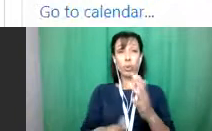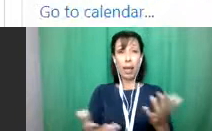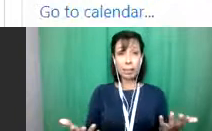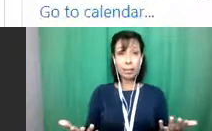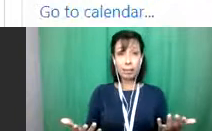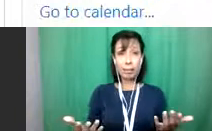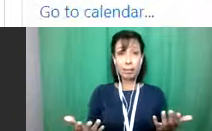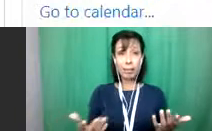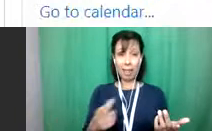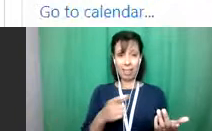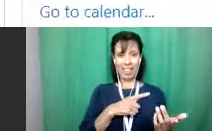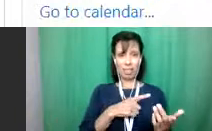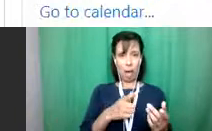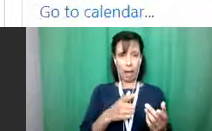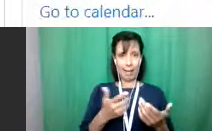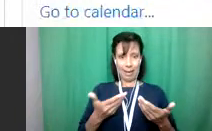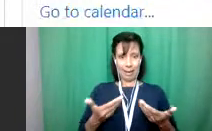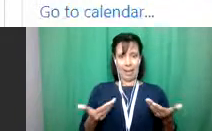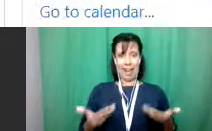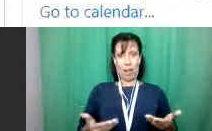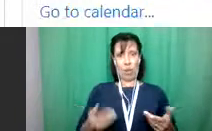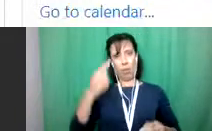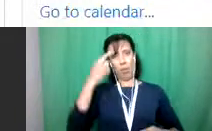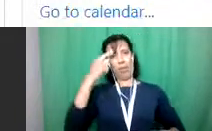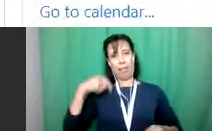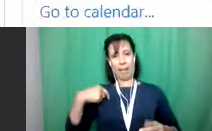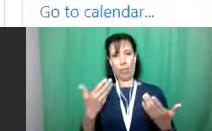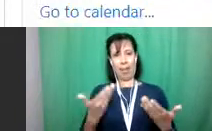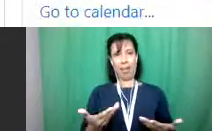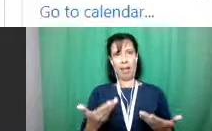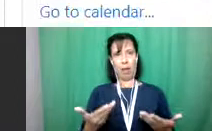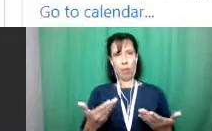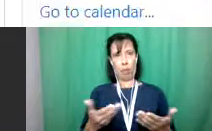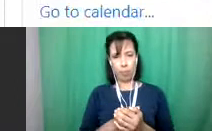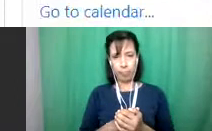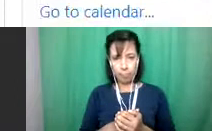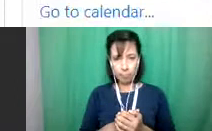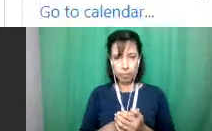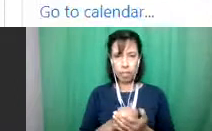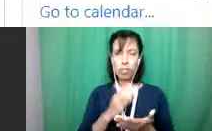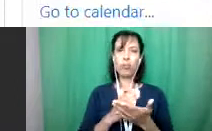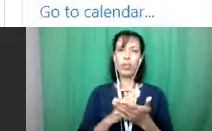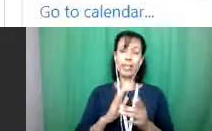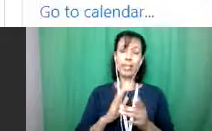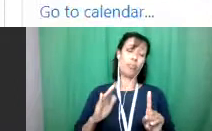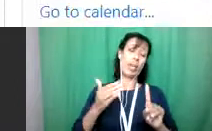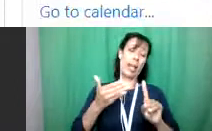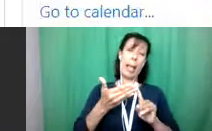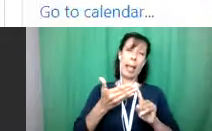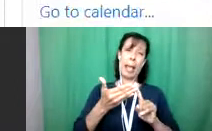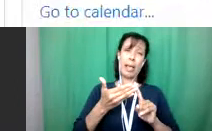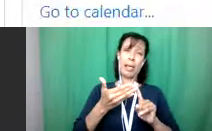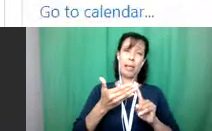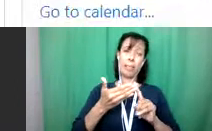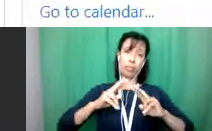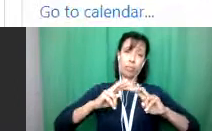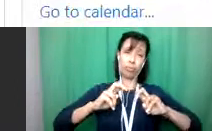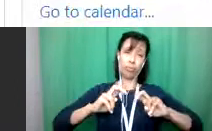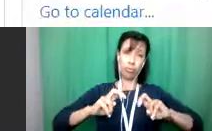about that now. And you need to aim to start your practical research at some